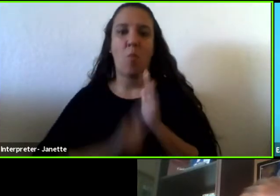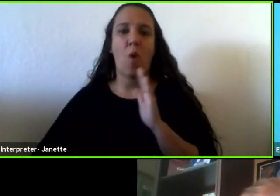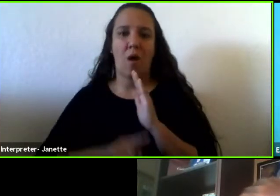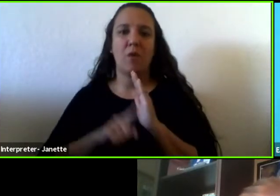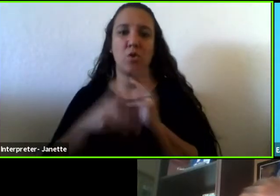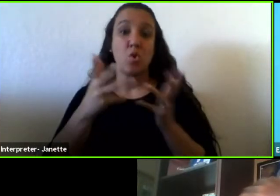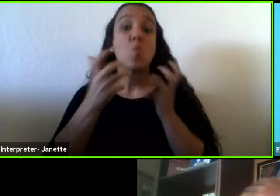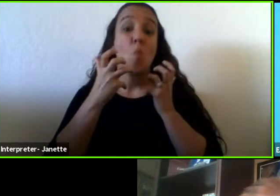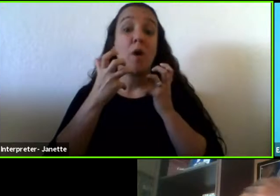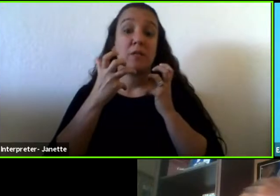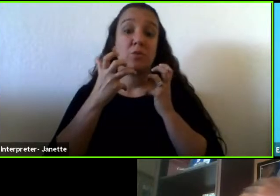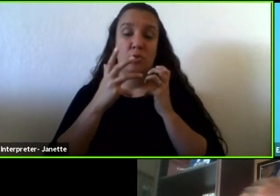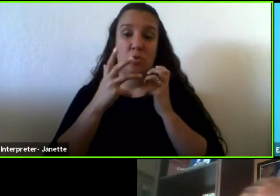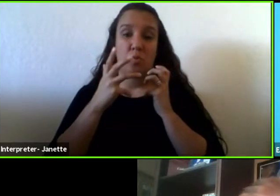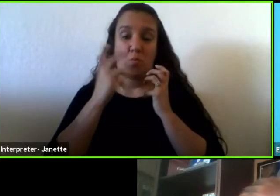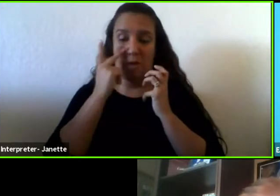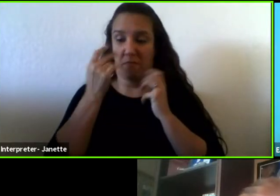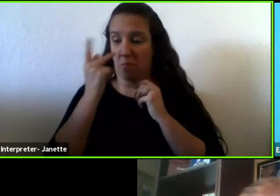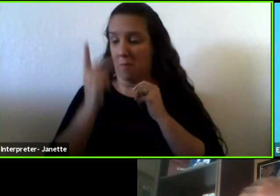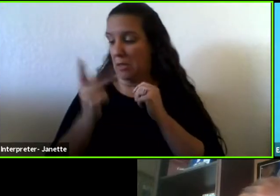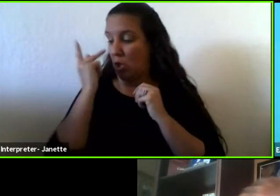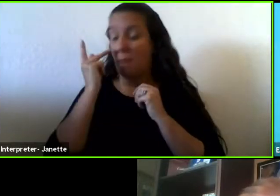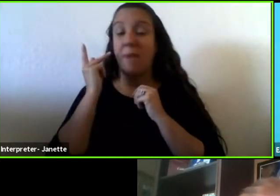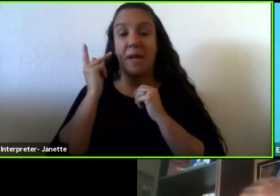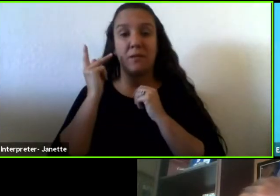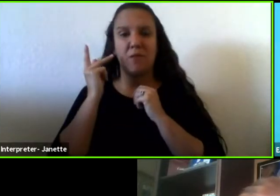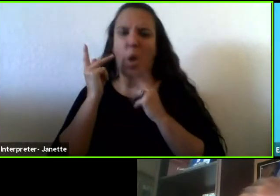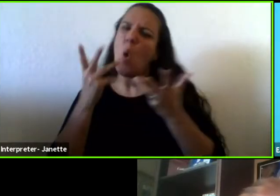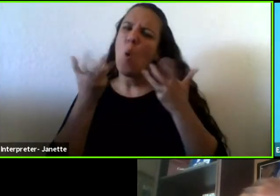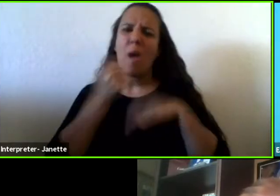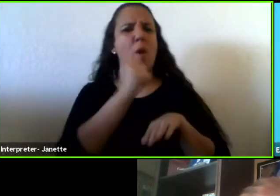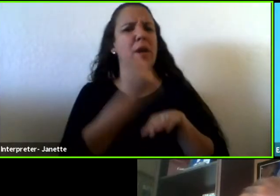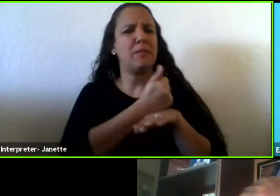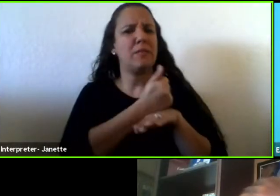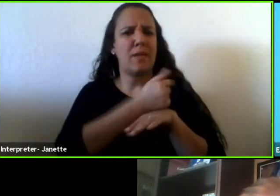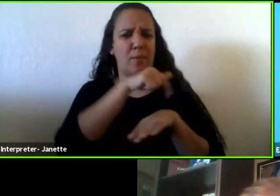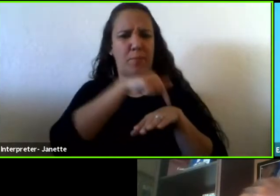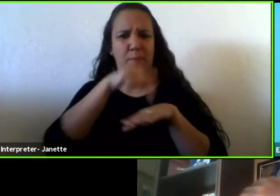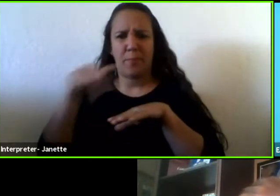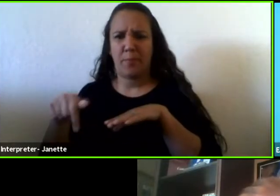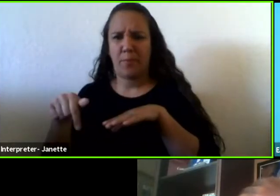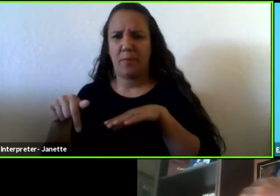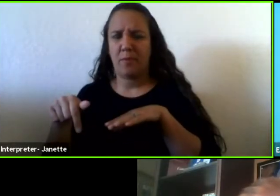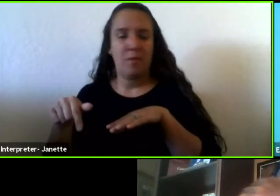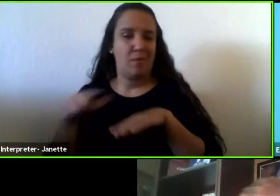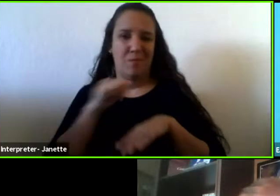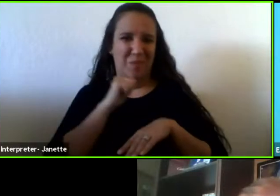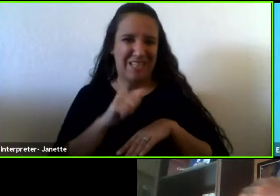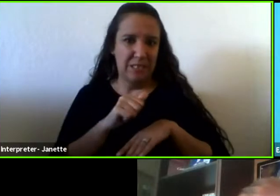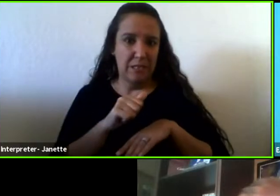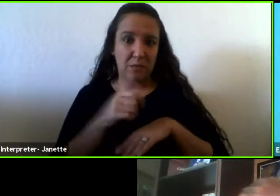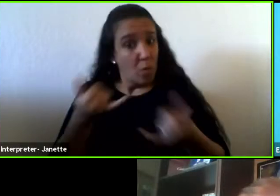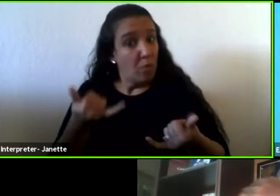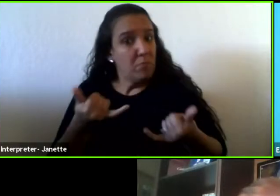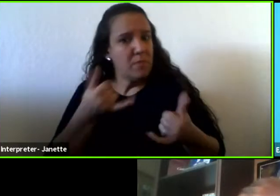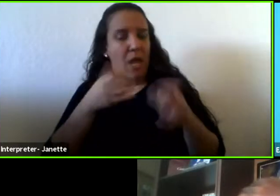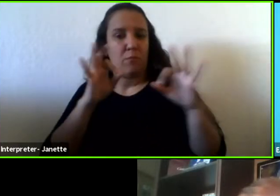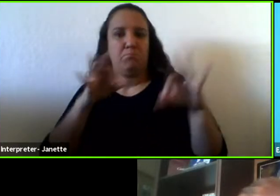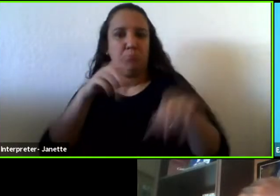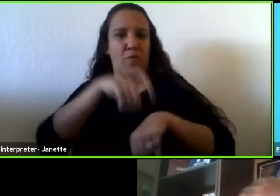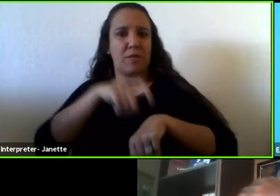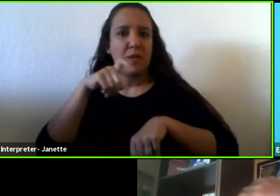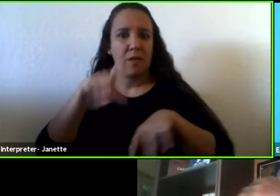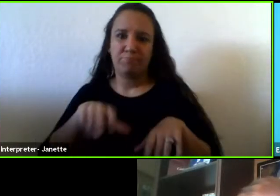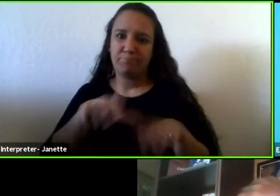by way of revisiting their business plan to things that they were going to implement that they never had the time to implement. So take advantage of